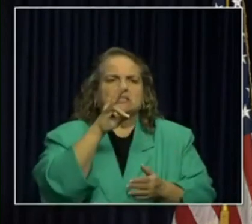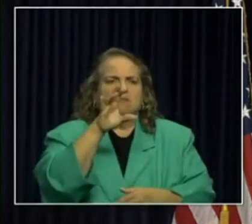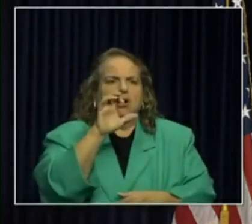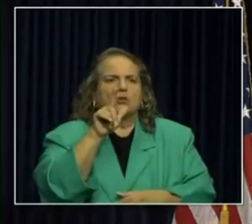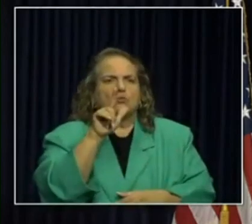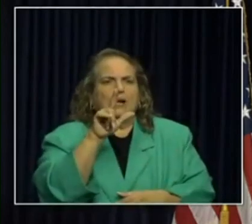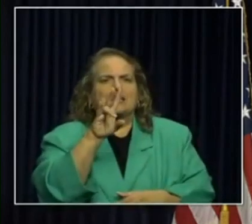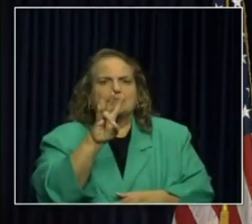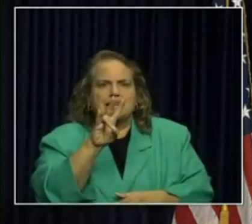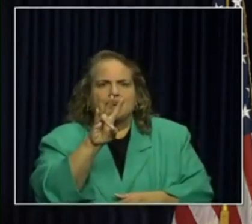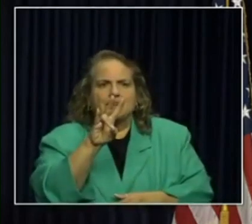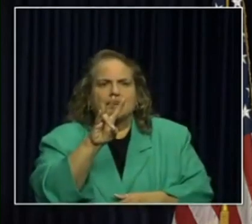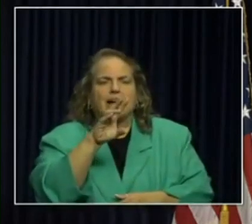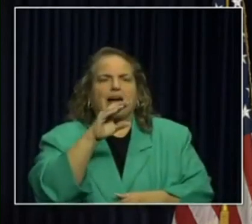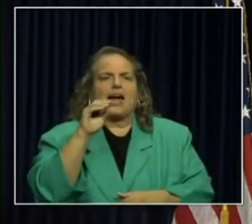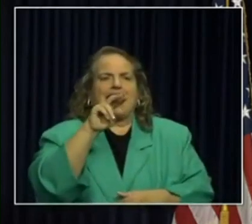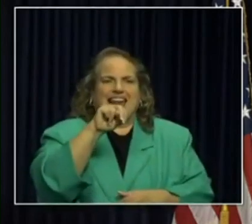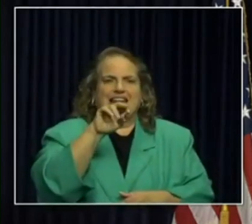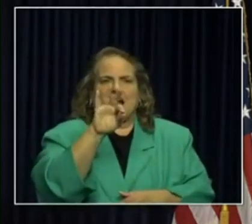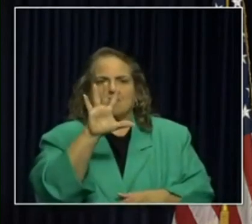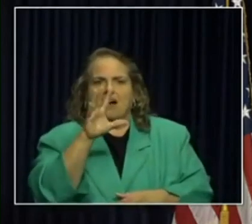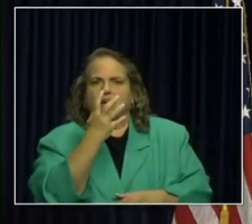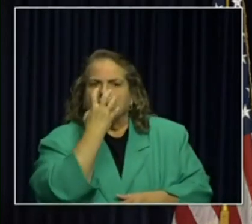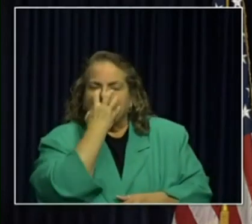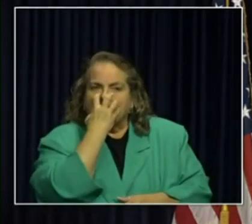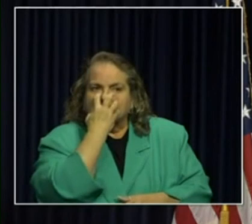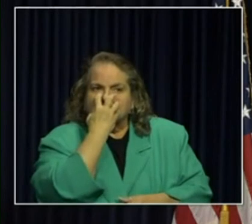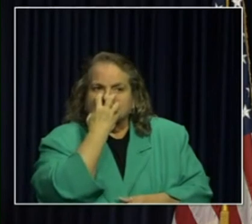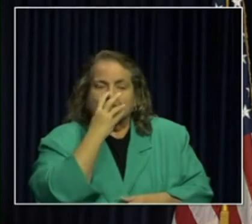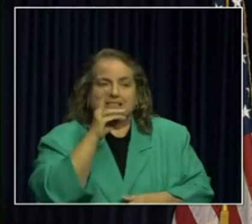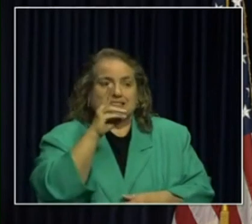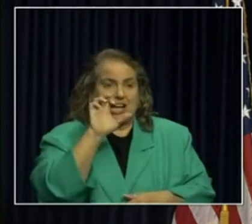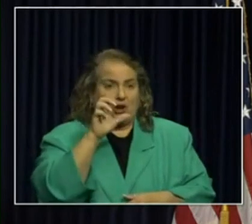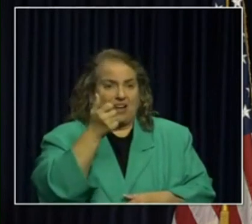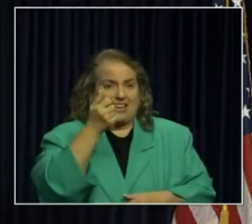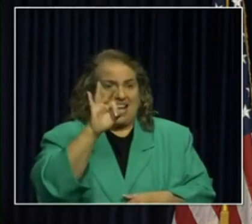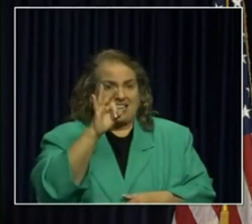9,727 N95 masks, 619 face shields,